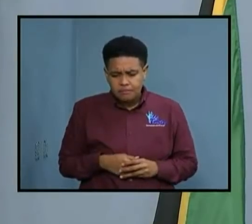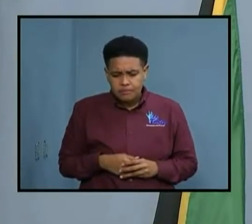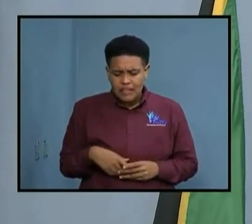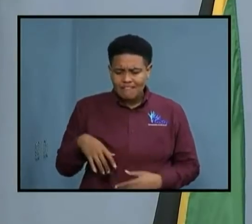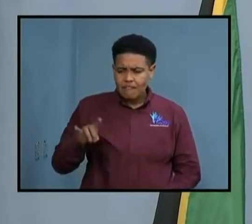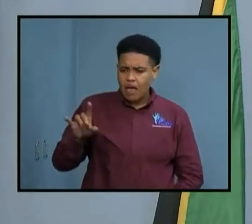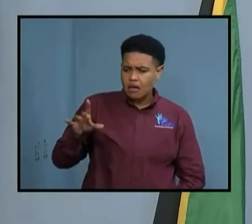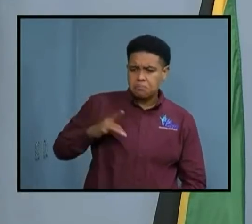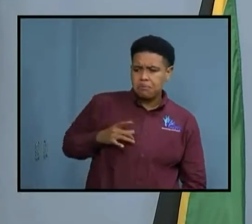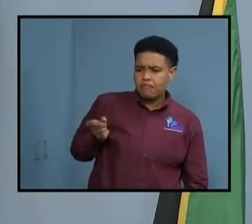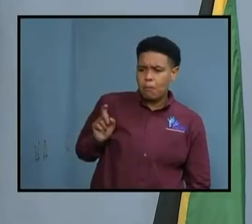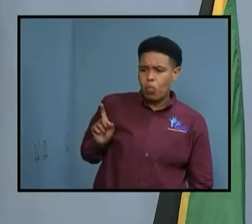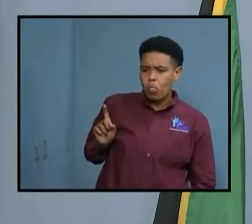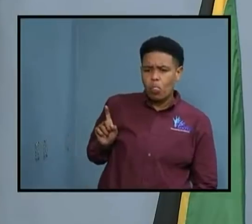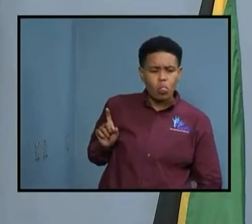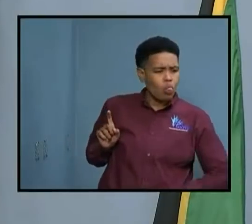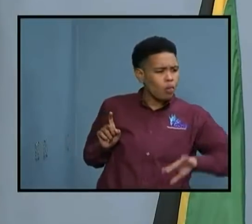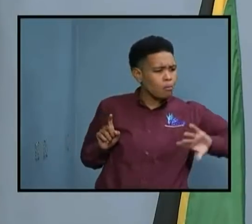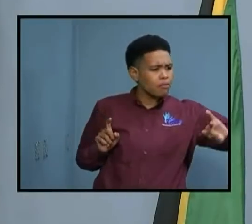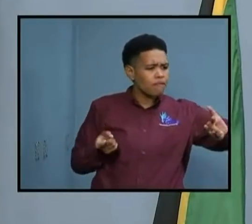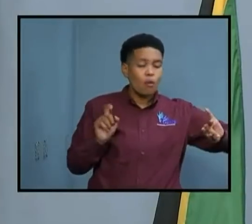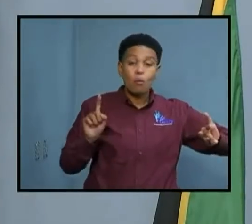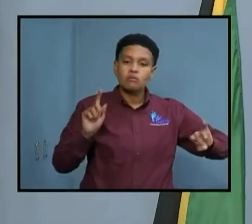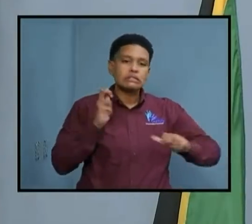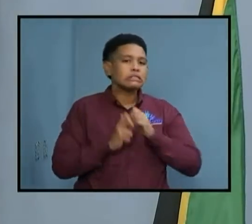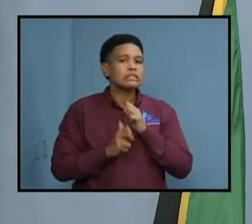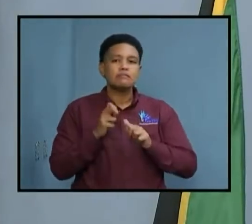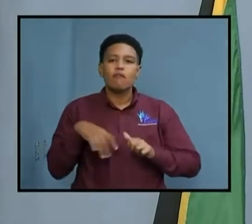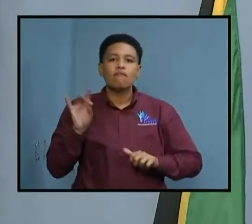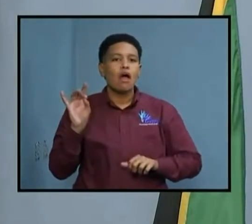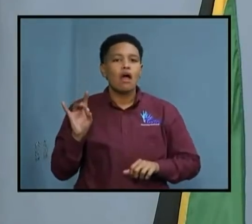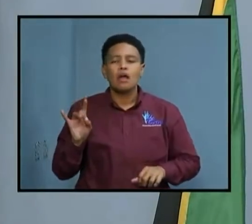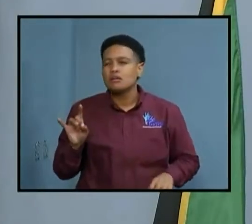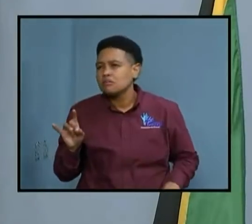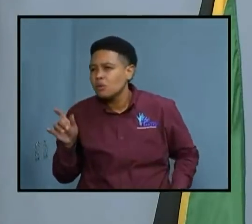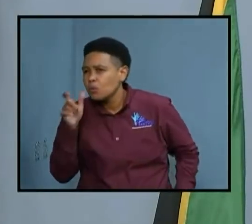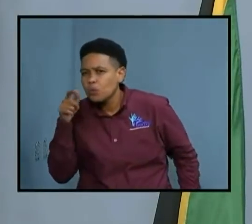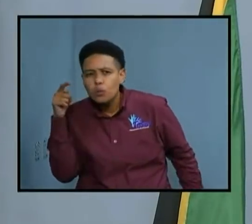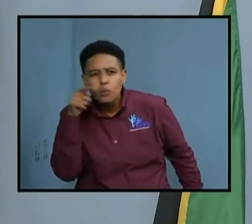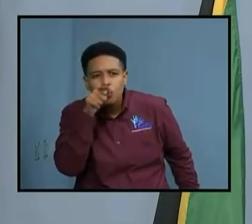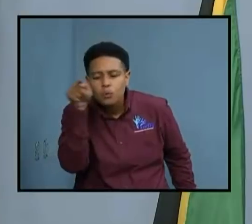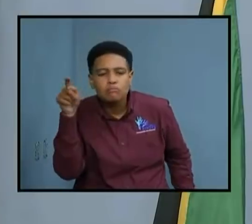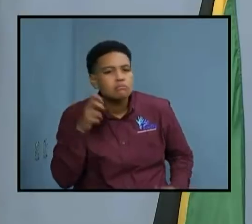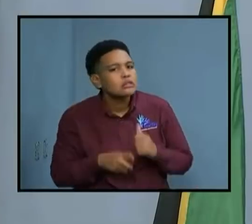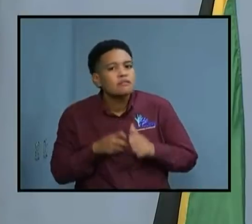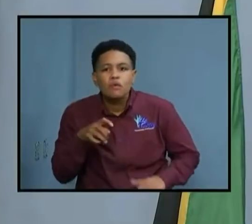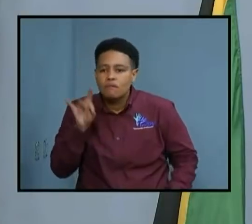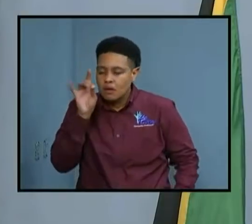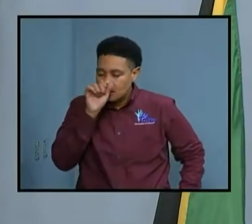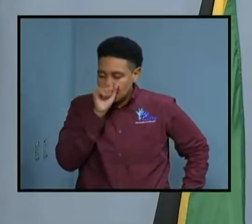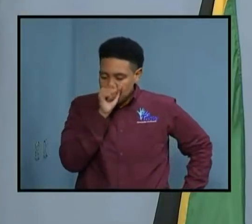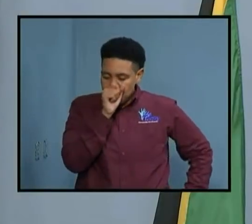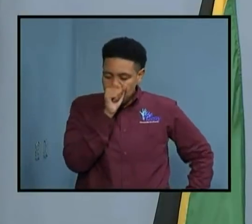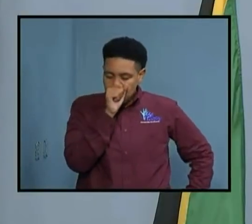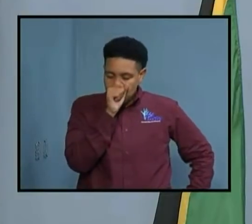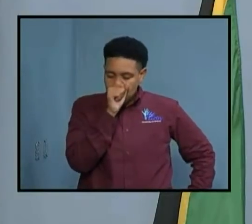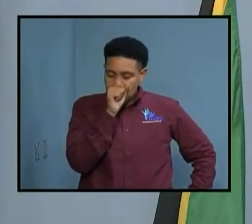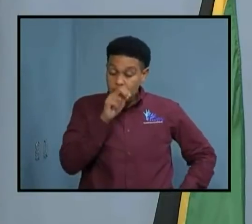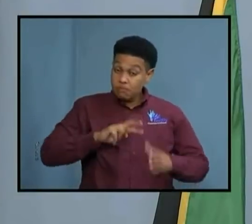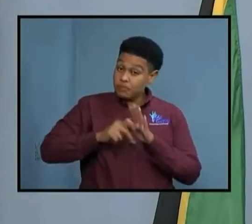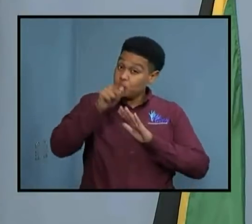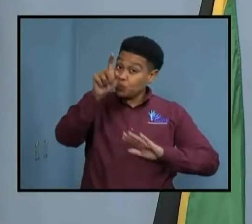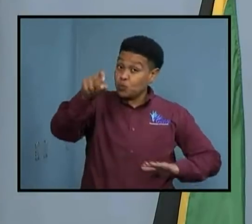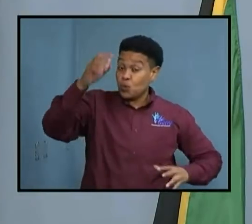cause of the source of the infection to any particular person. And therefore, you should